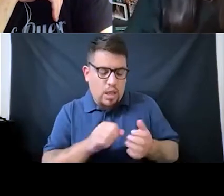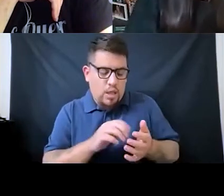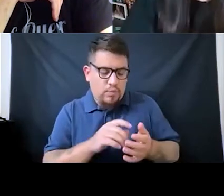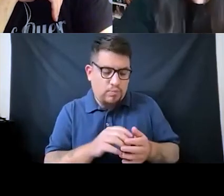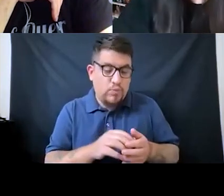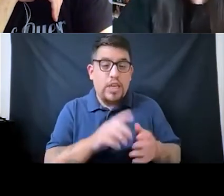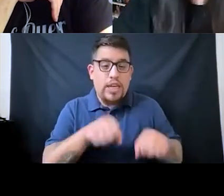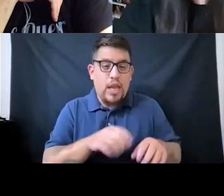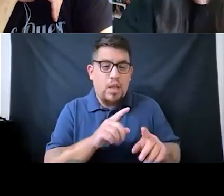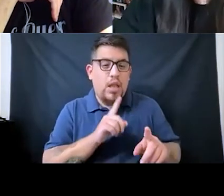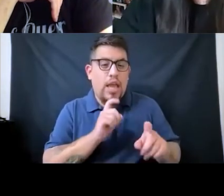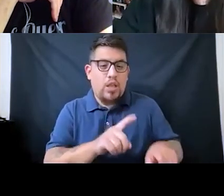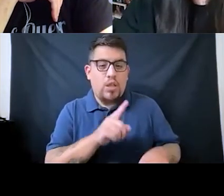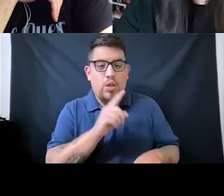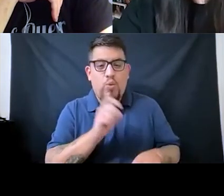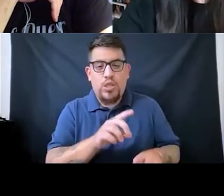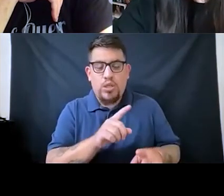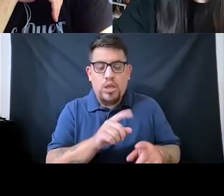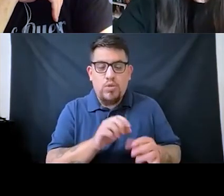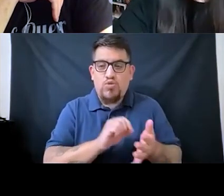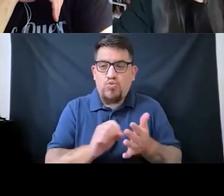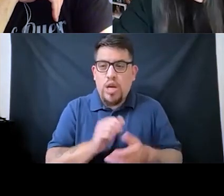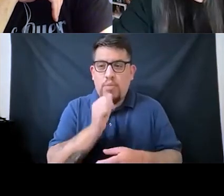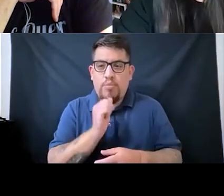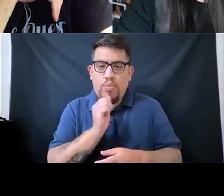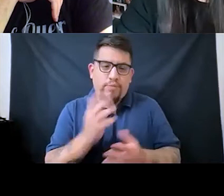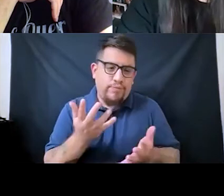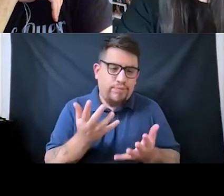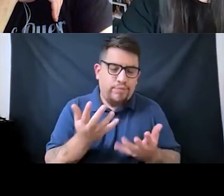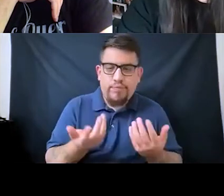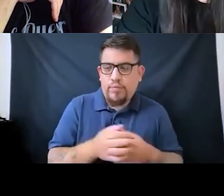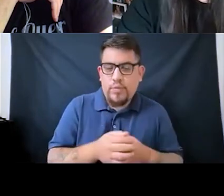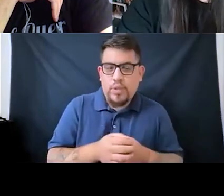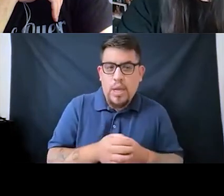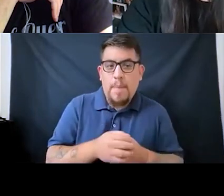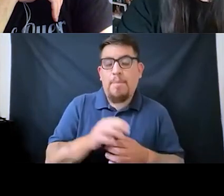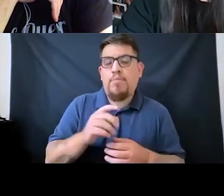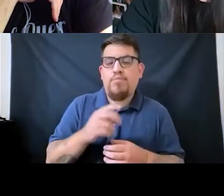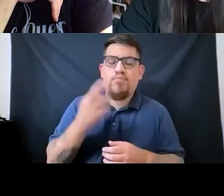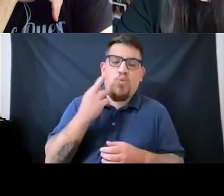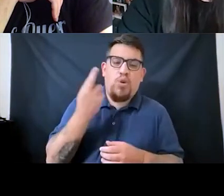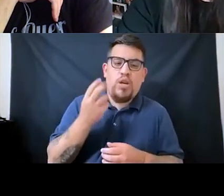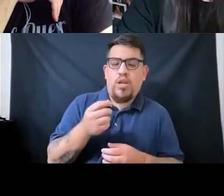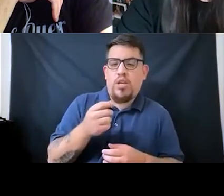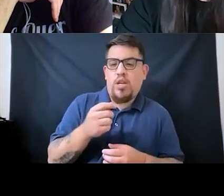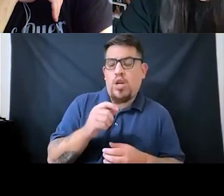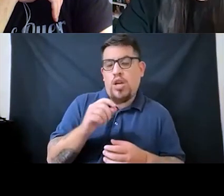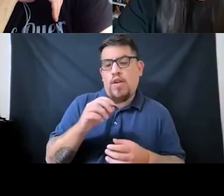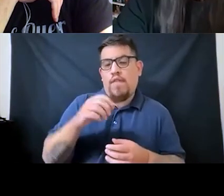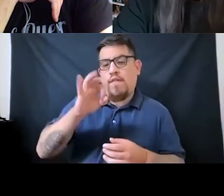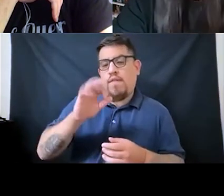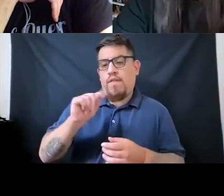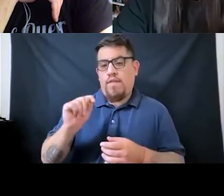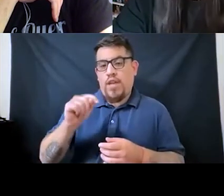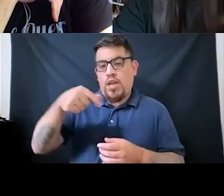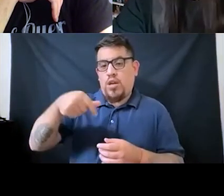ask us questions. So Miguel, you saying like, oh, like, I wonder, are there any like fat and queer, like, you know, writing spaces? I'm like, maybe